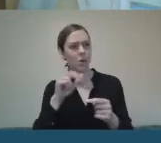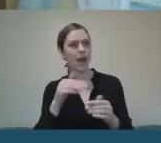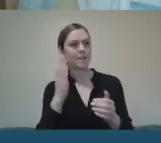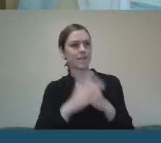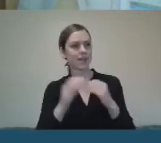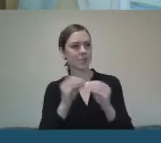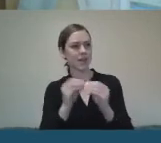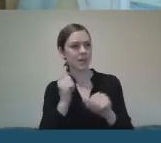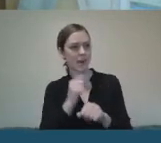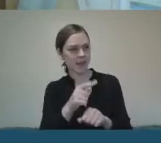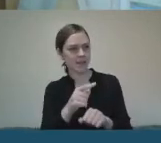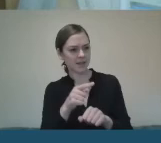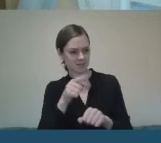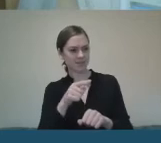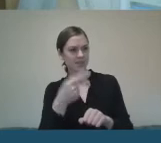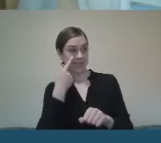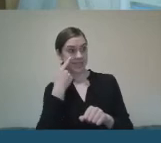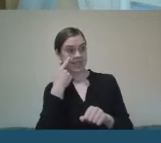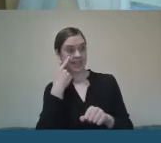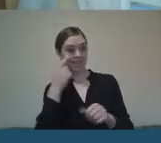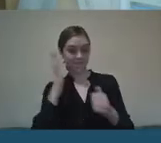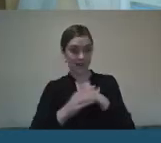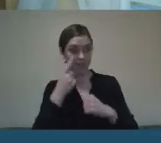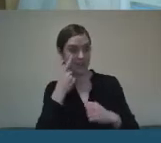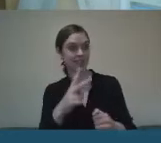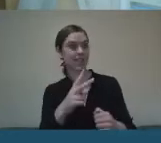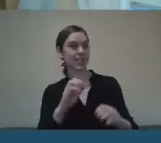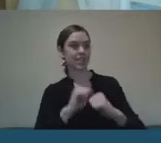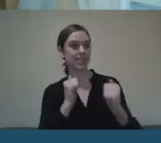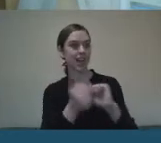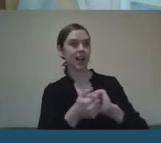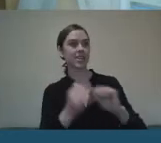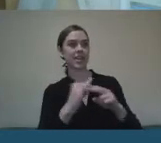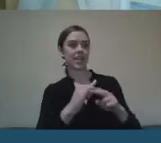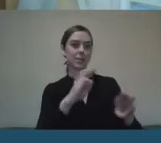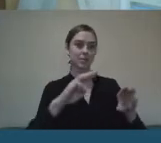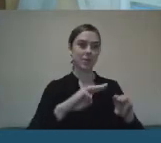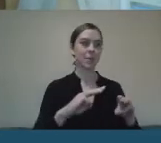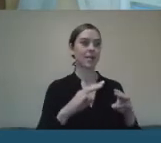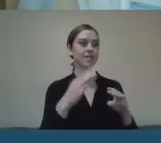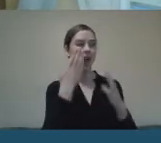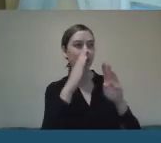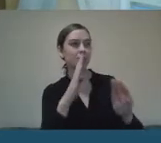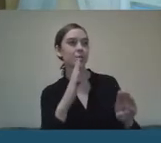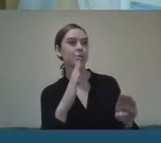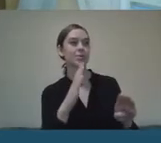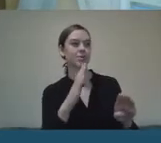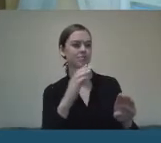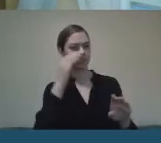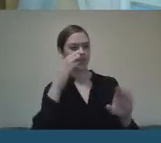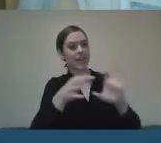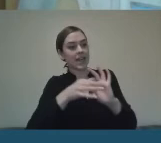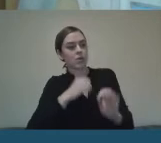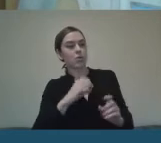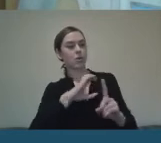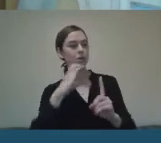about the fact that she has seen this change, certainly in people's attitudes, which is all part of where culture comes from. Have you noticed that as well? Is there